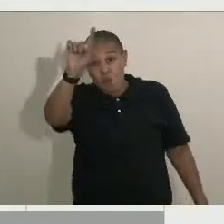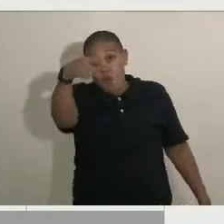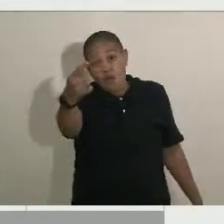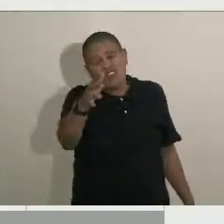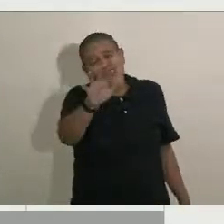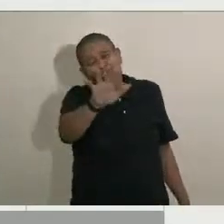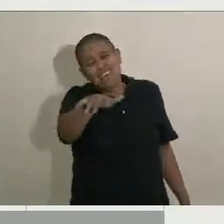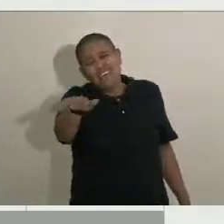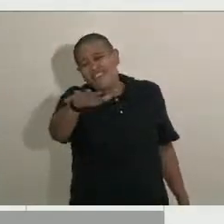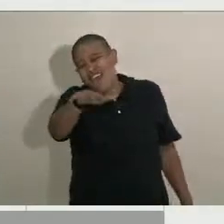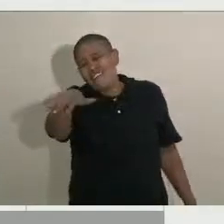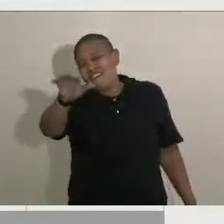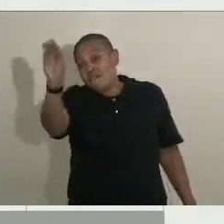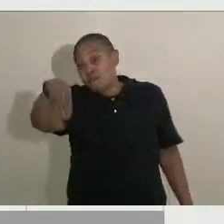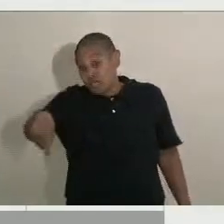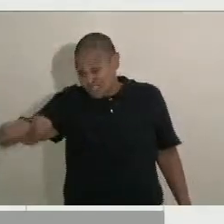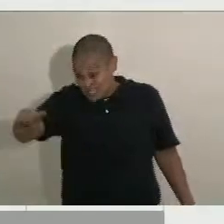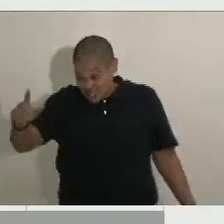55%